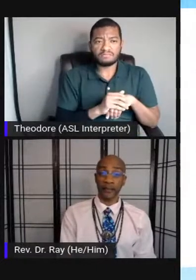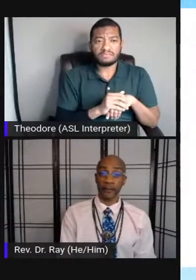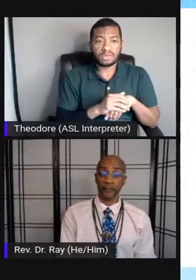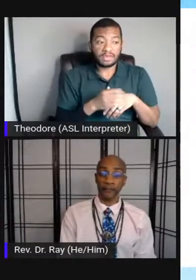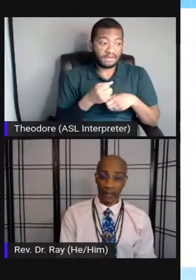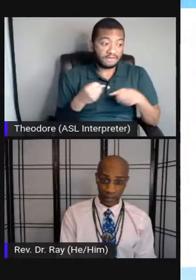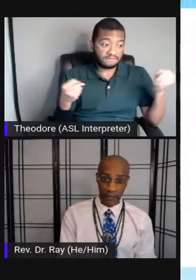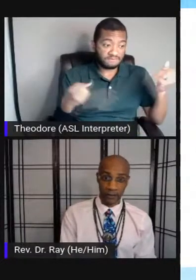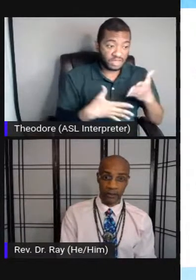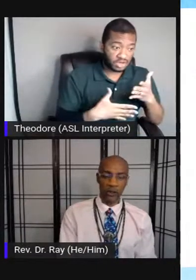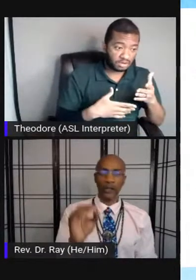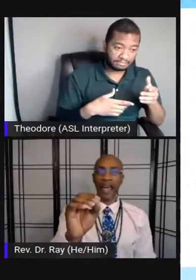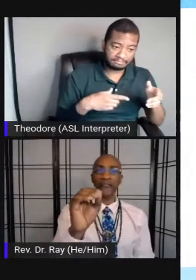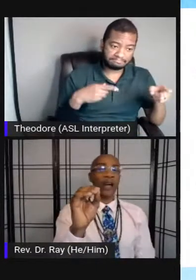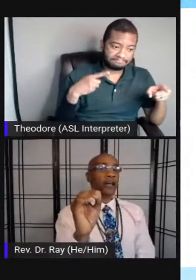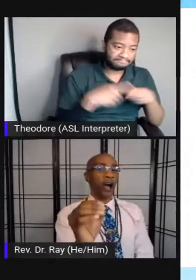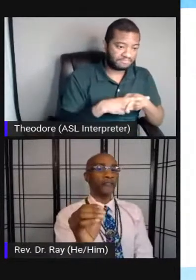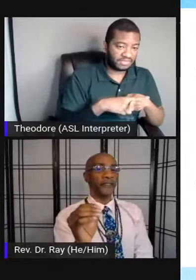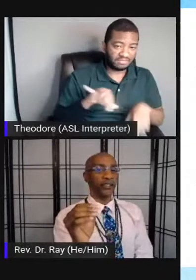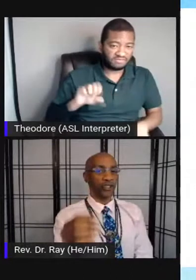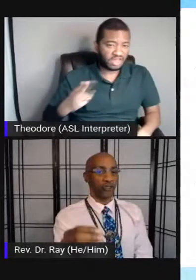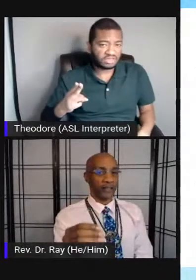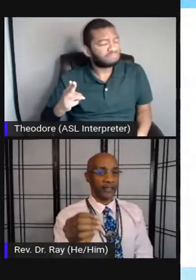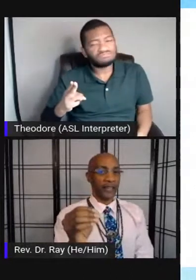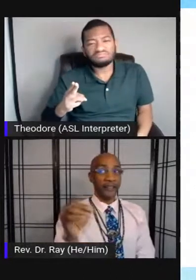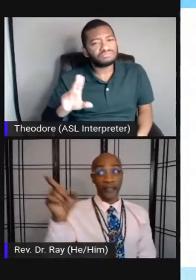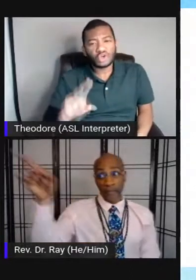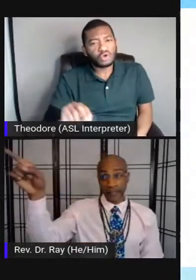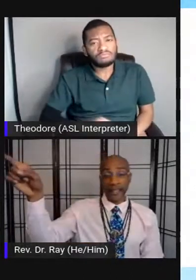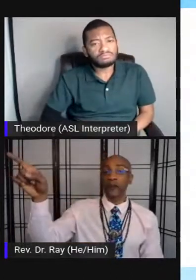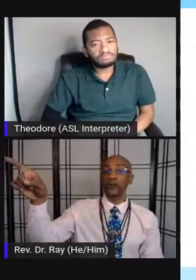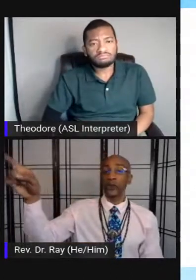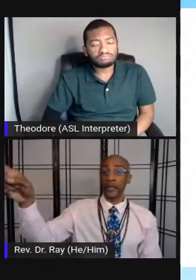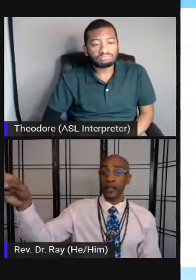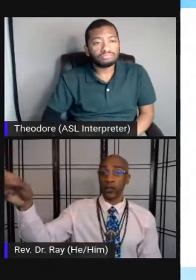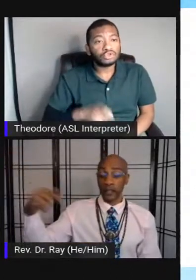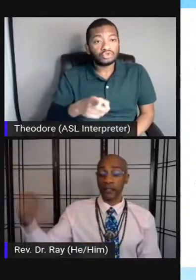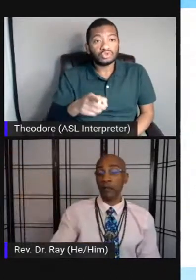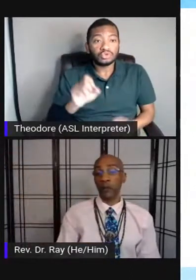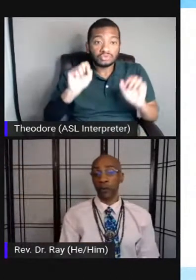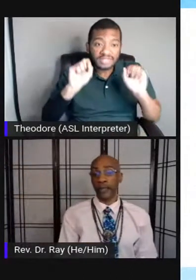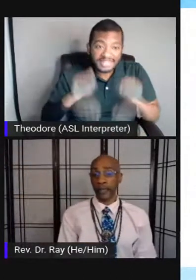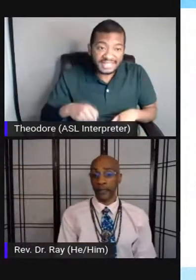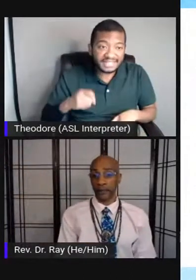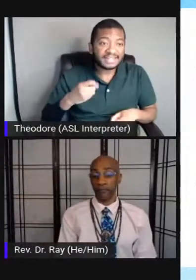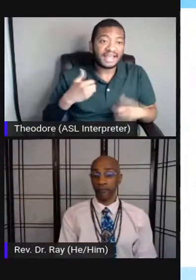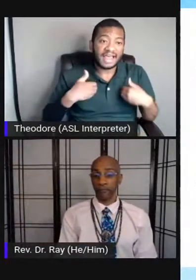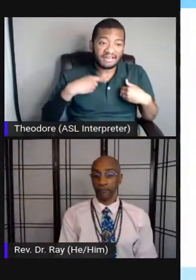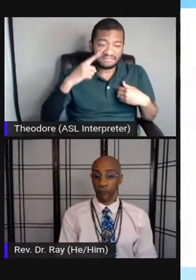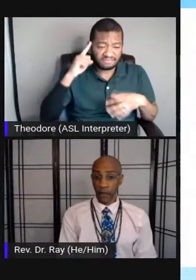faith in, you could have confident trust that that sound you hear is someone breaking